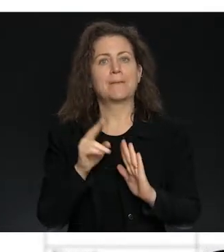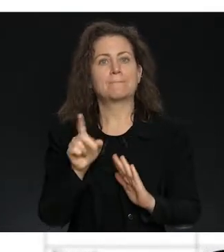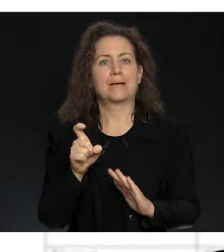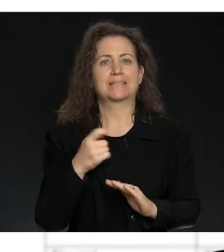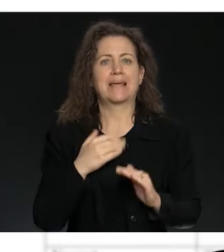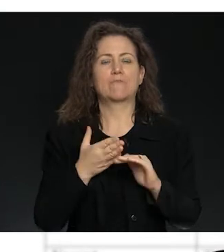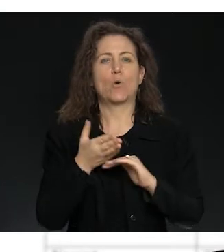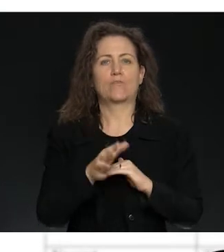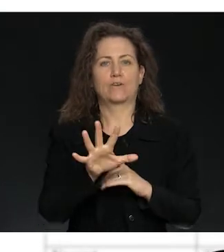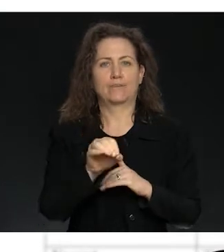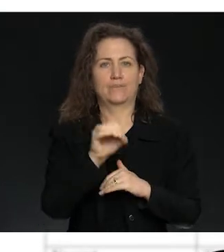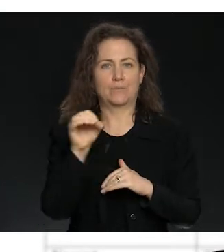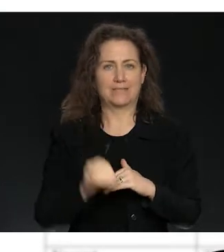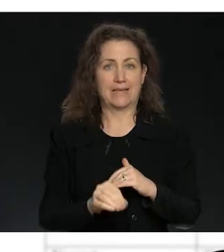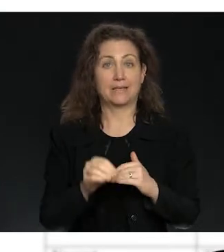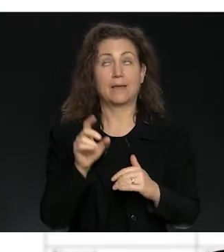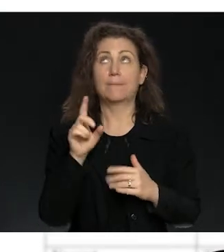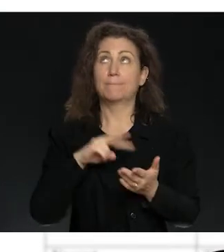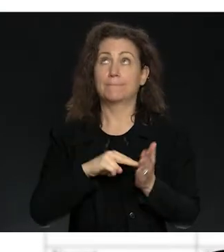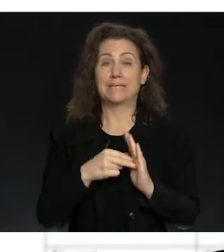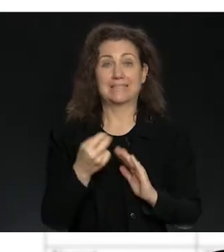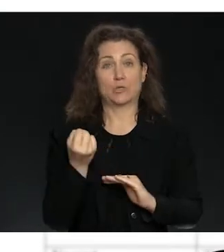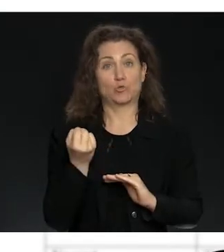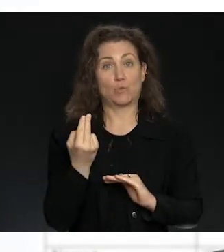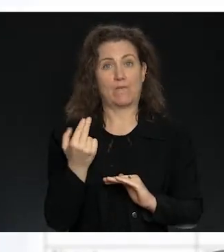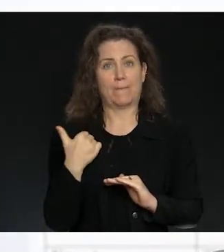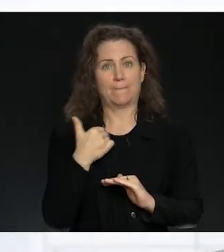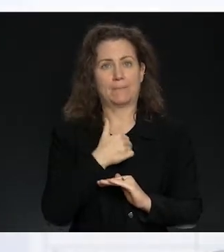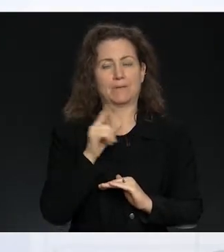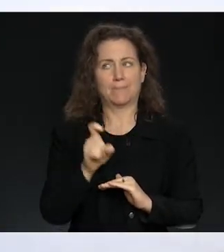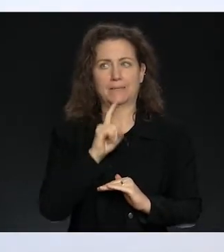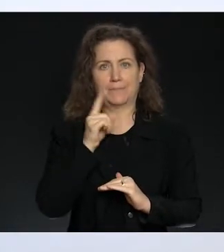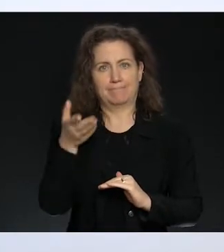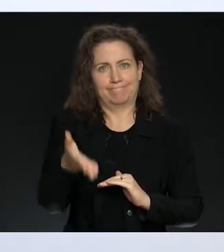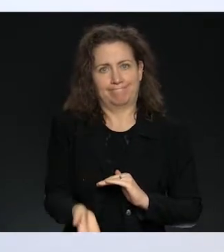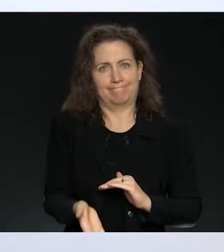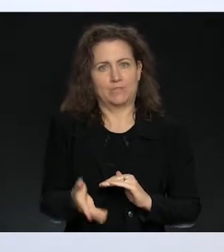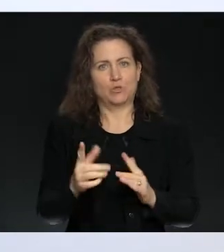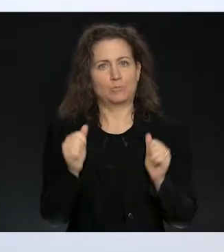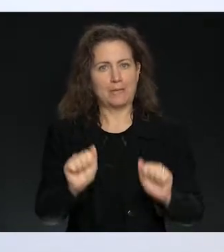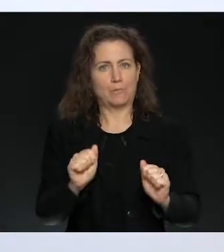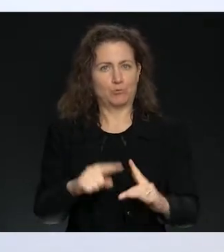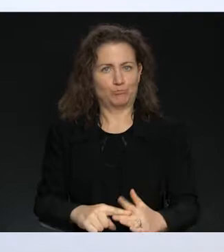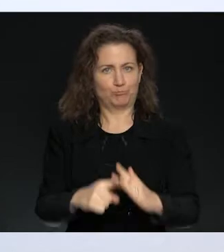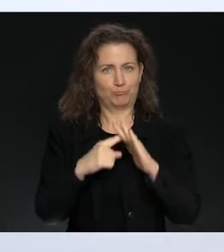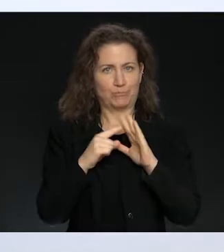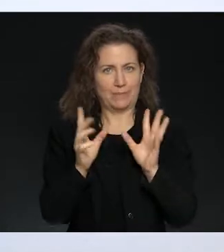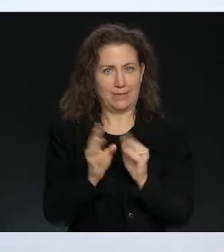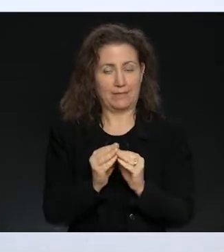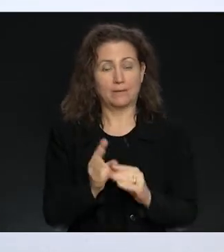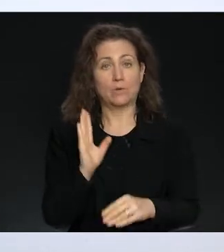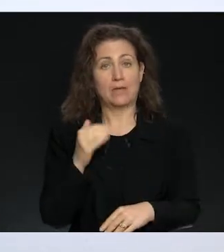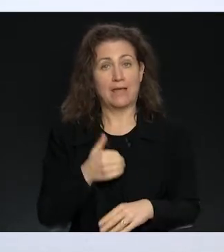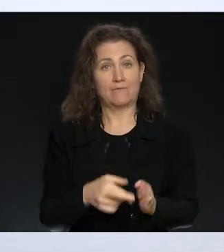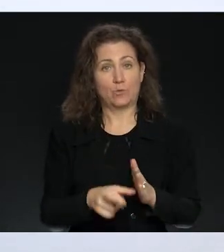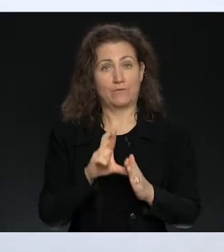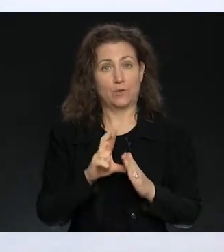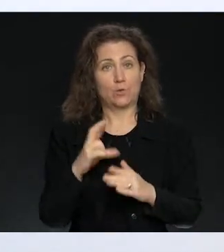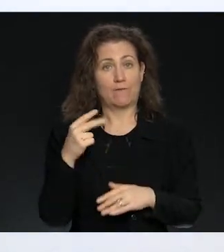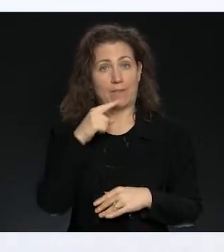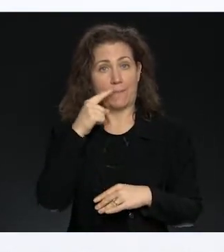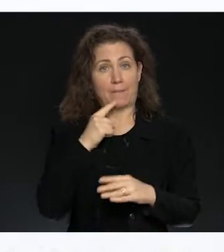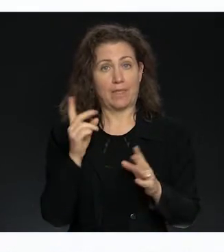we must have 12 members present in order to start the meeting. There will be a review of the public comment